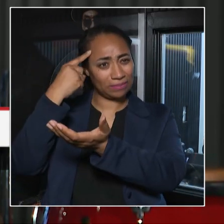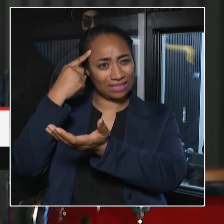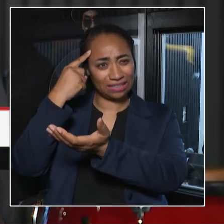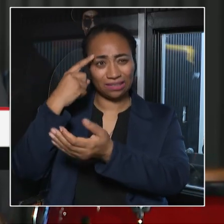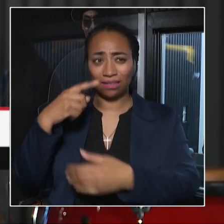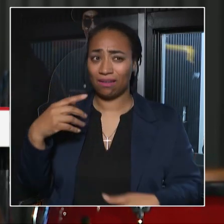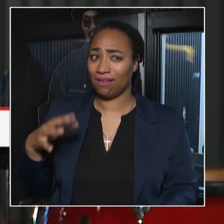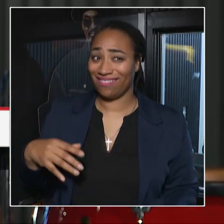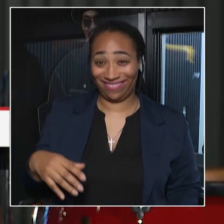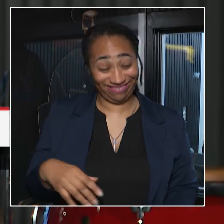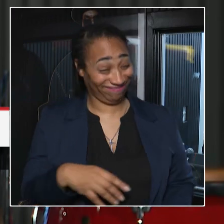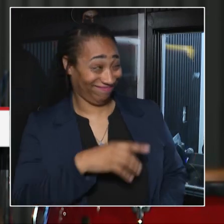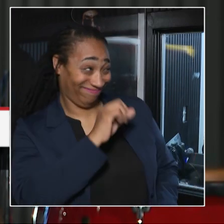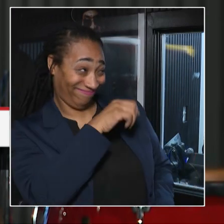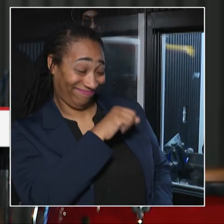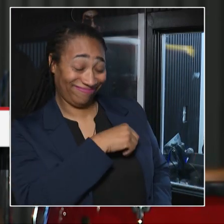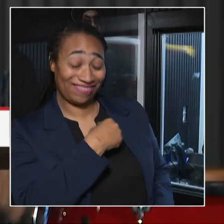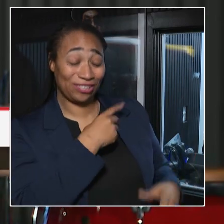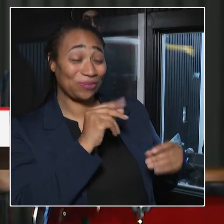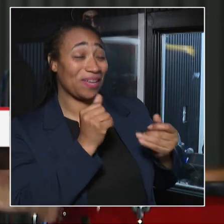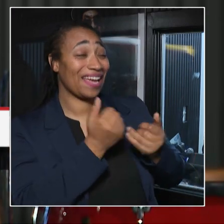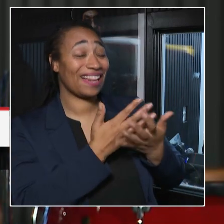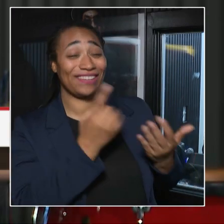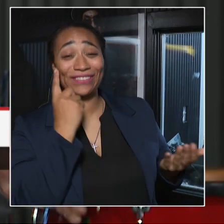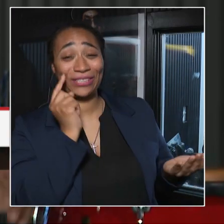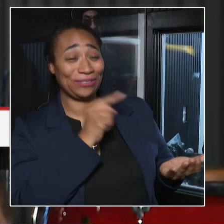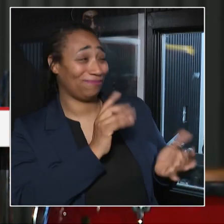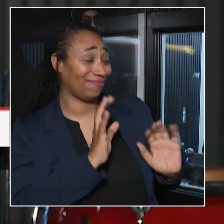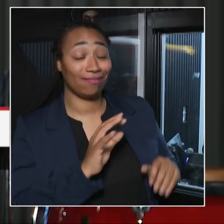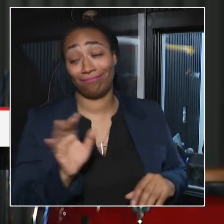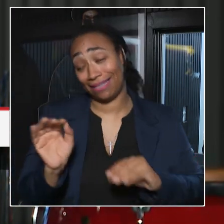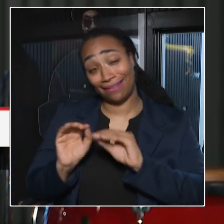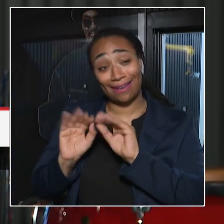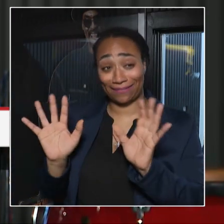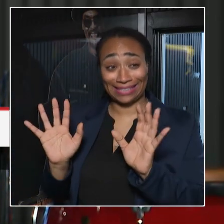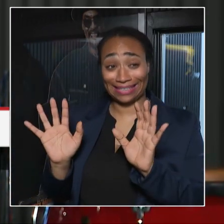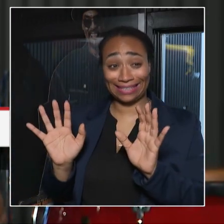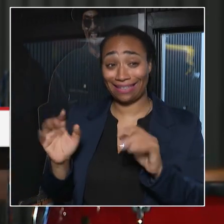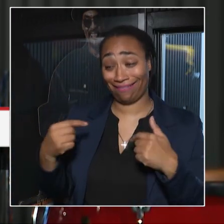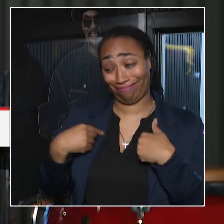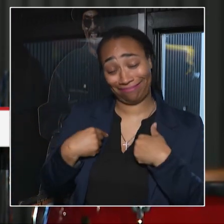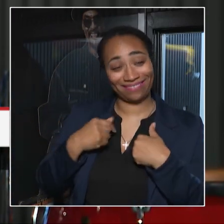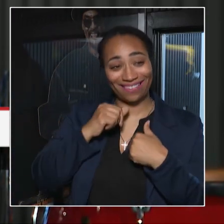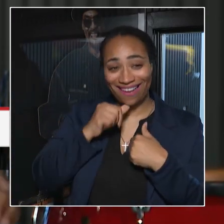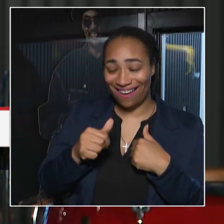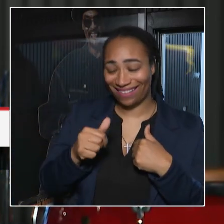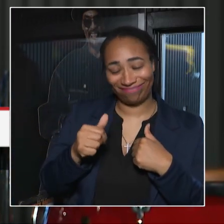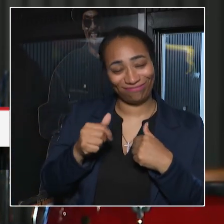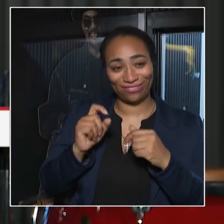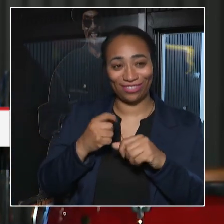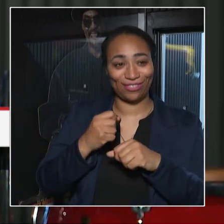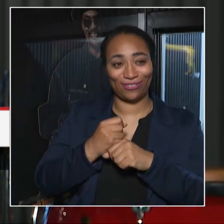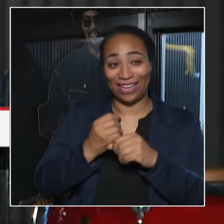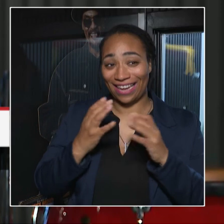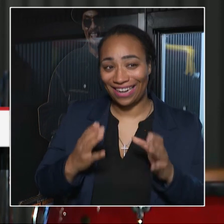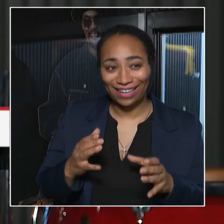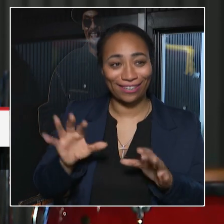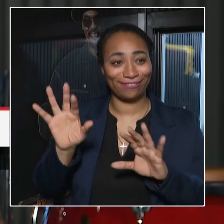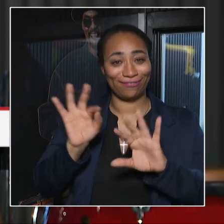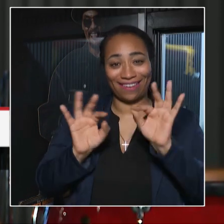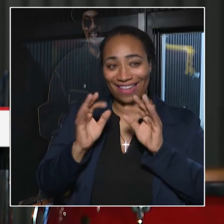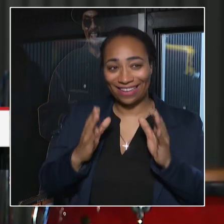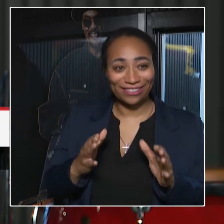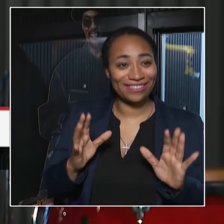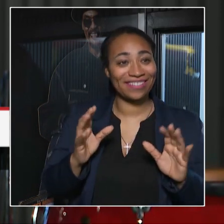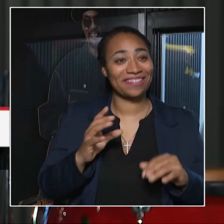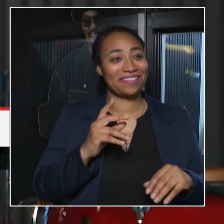needed somebody to manage this project. I'm not a construction guy. I can say I am now because I learned a lot. But if I wouldn't have had this brother, he's this little light-skinned guy, looked like me